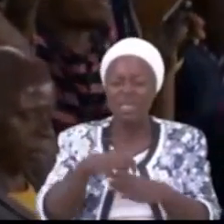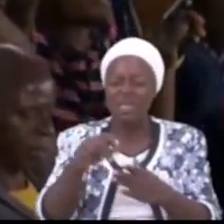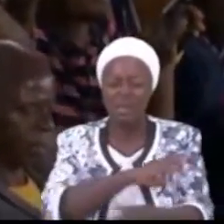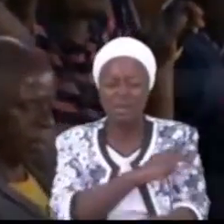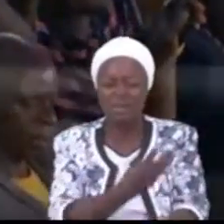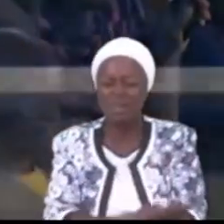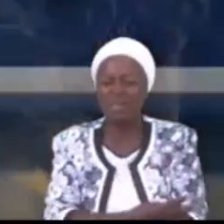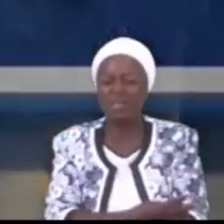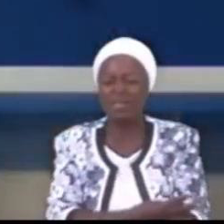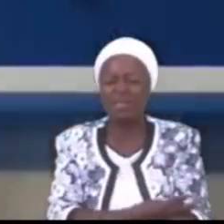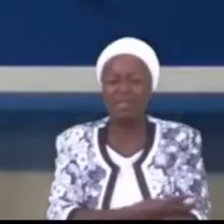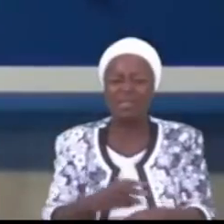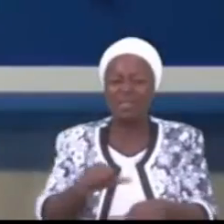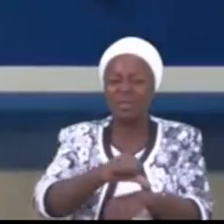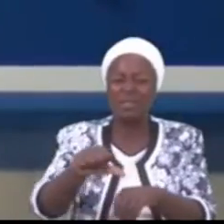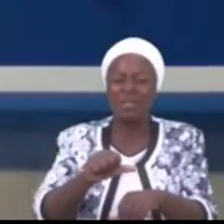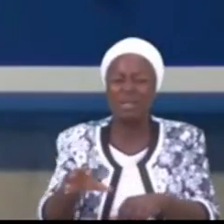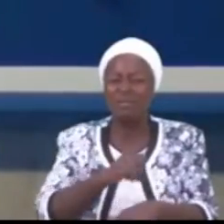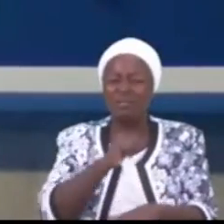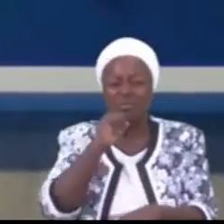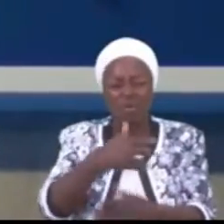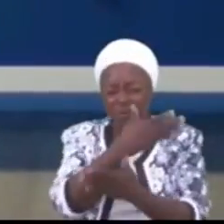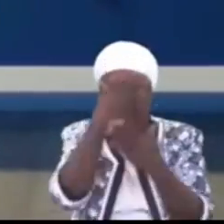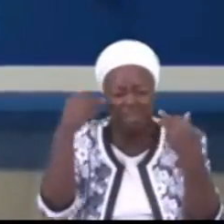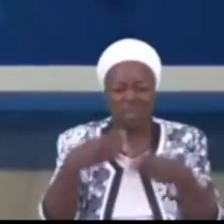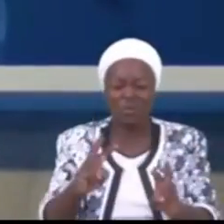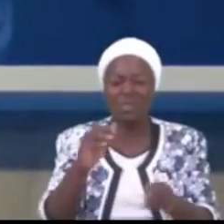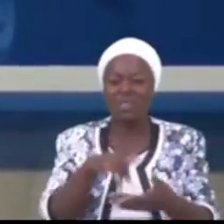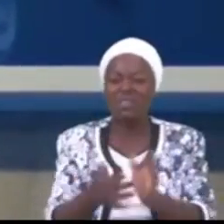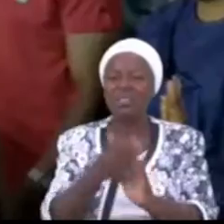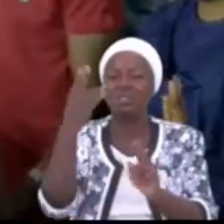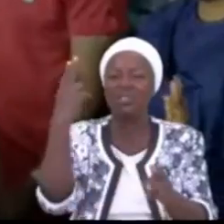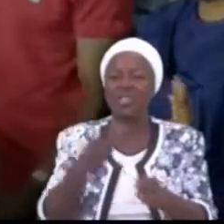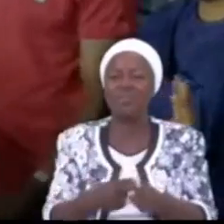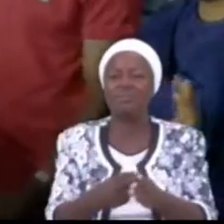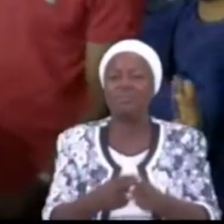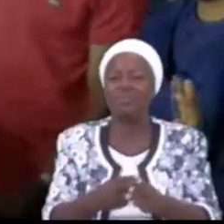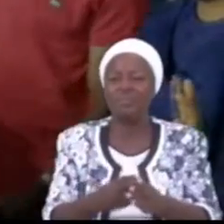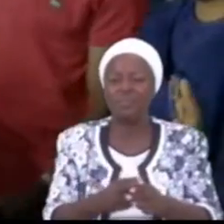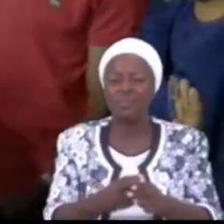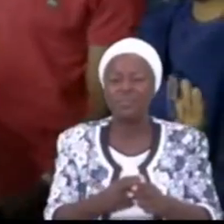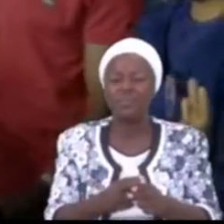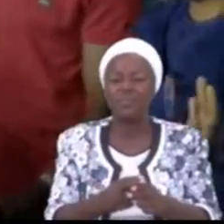mighty, unforgettable way in Jesus' name.